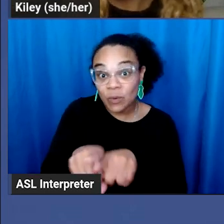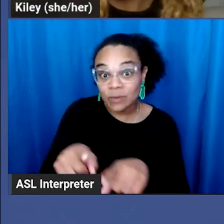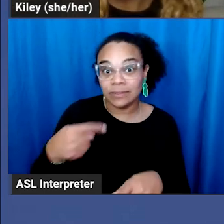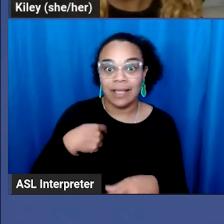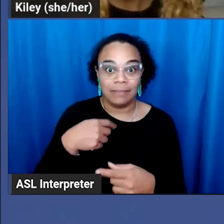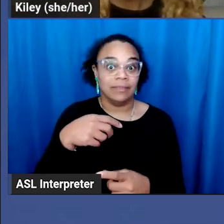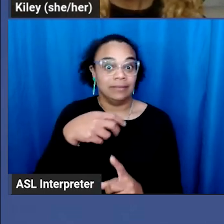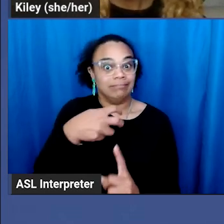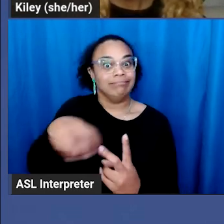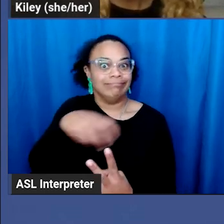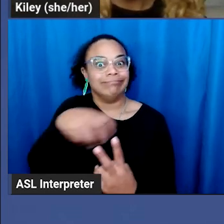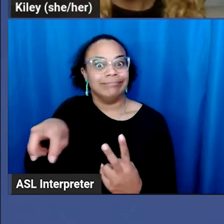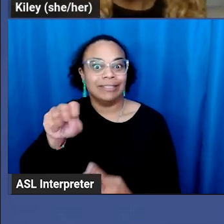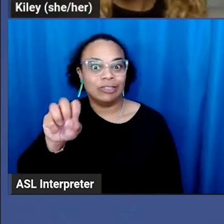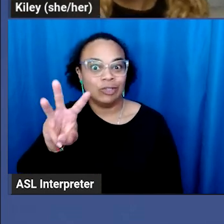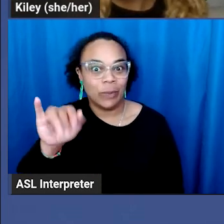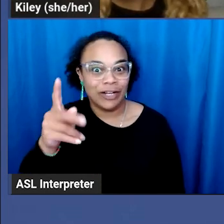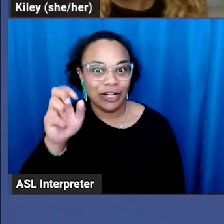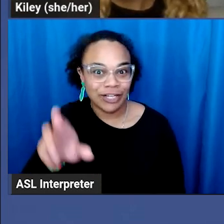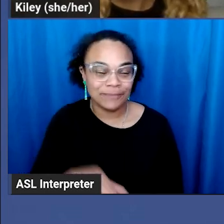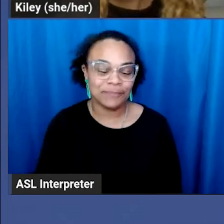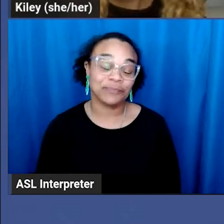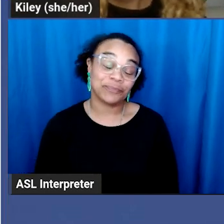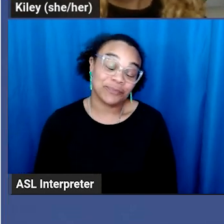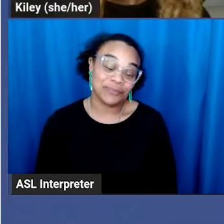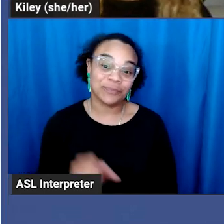a swinger. So